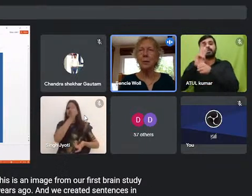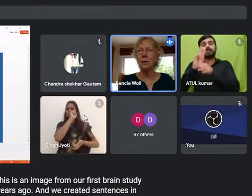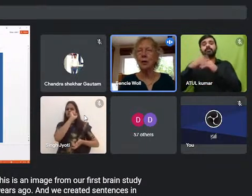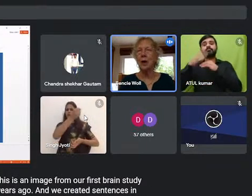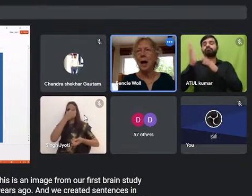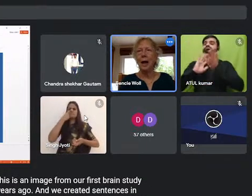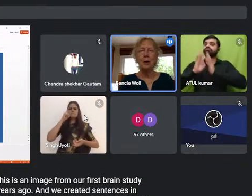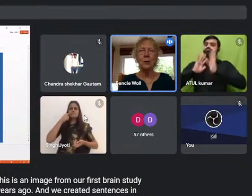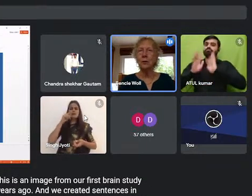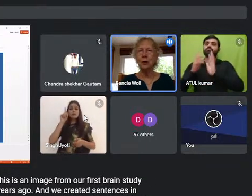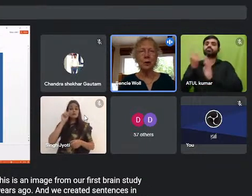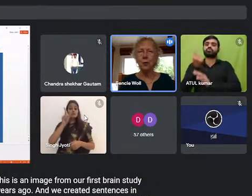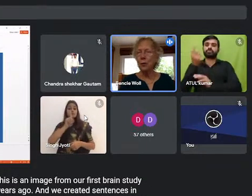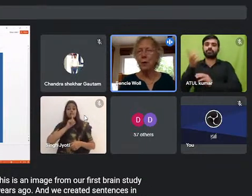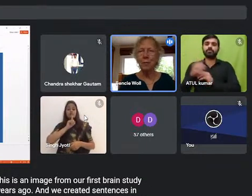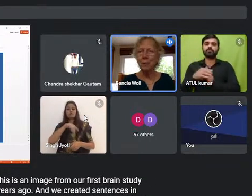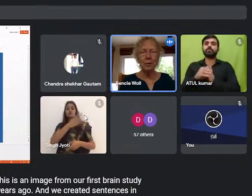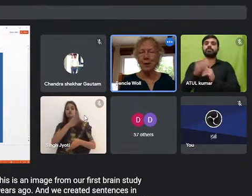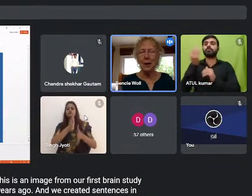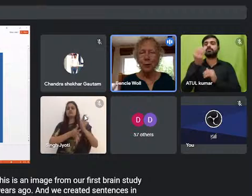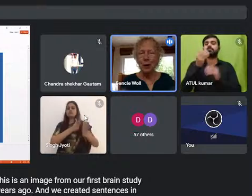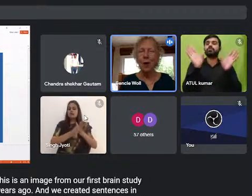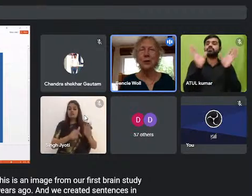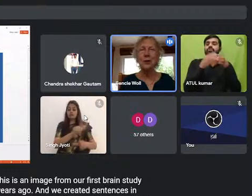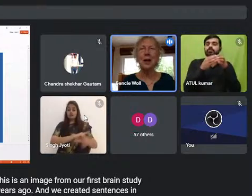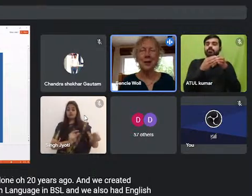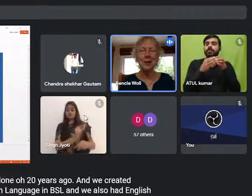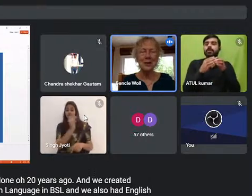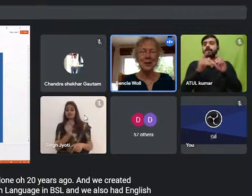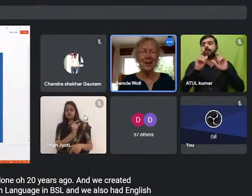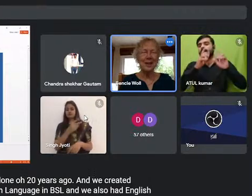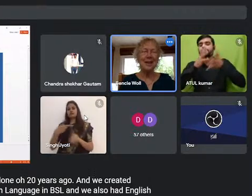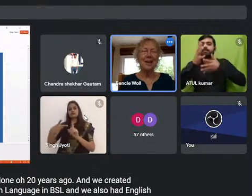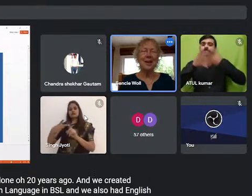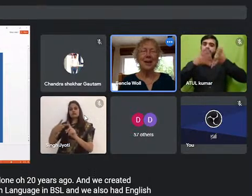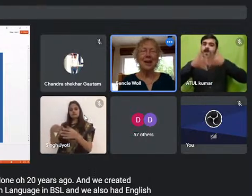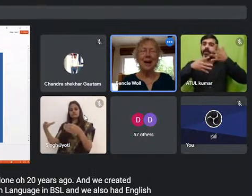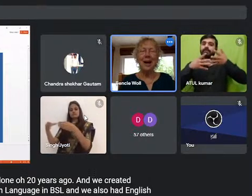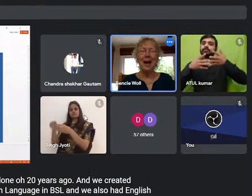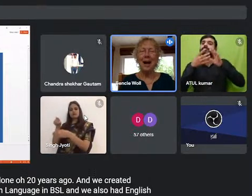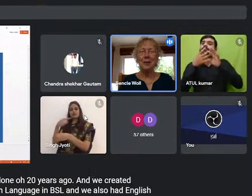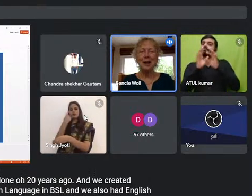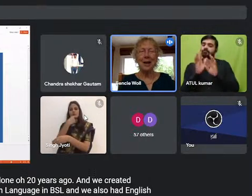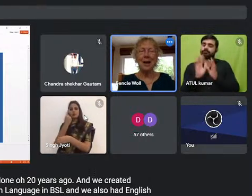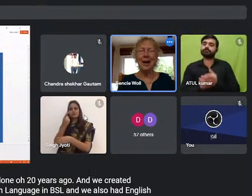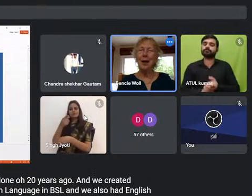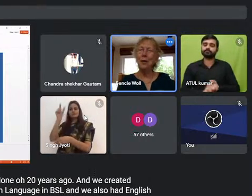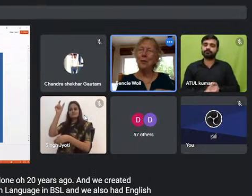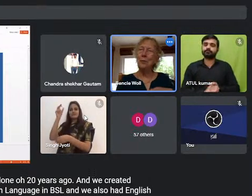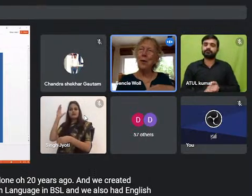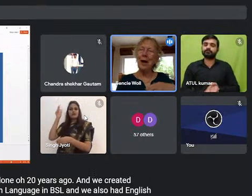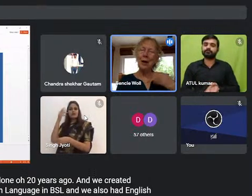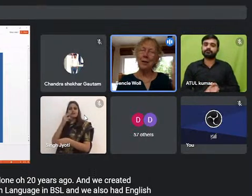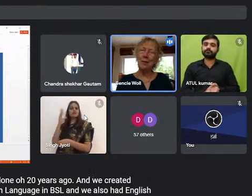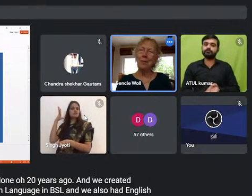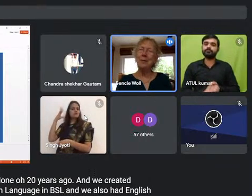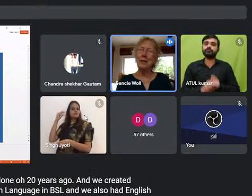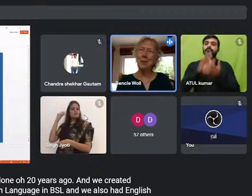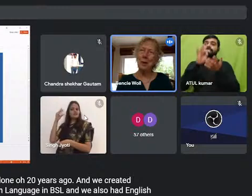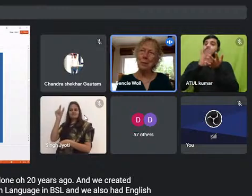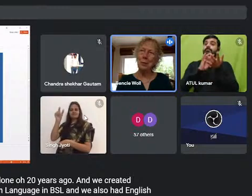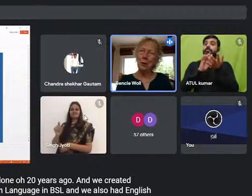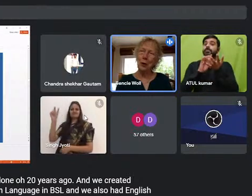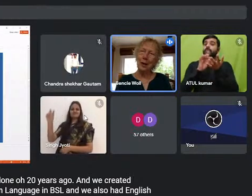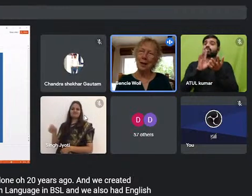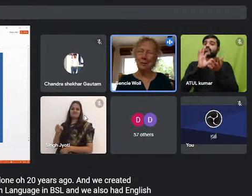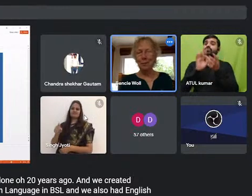sign language, and also just a group of hearing non-signers. And where